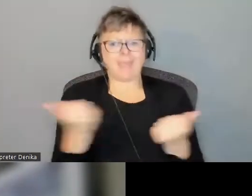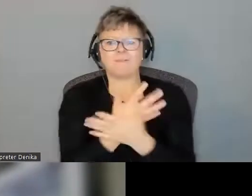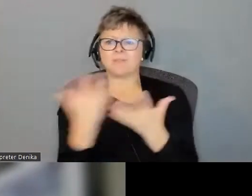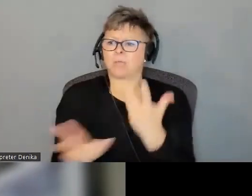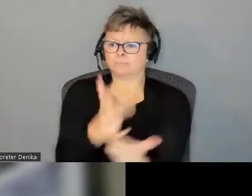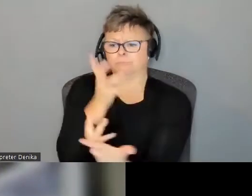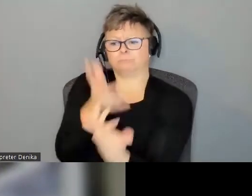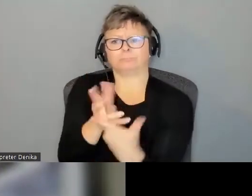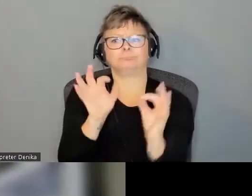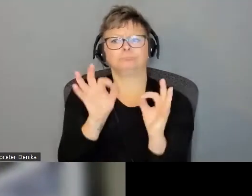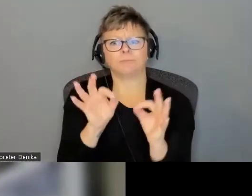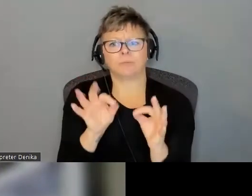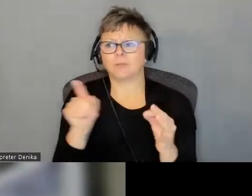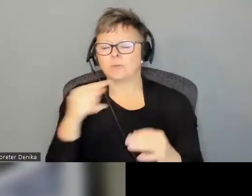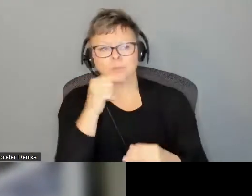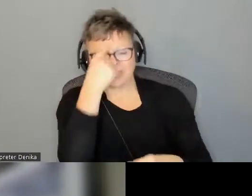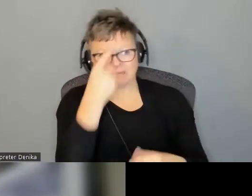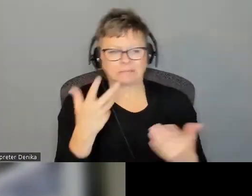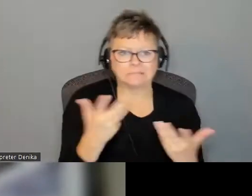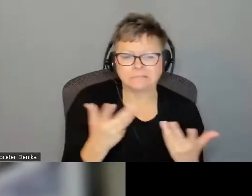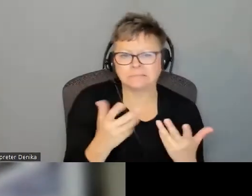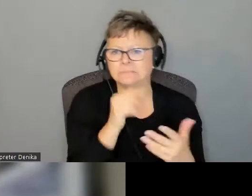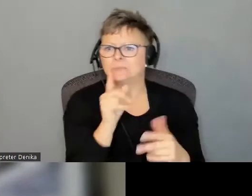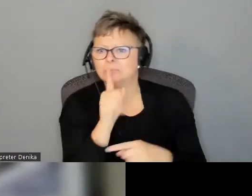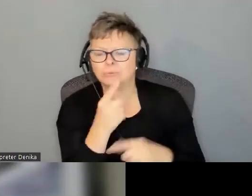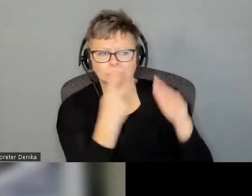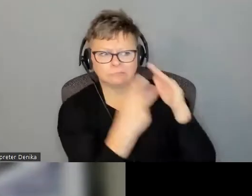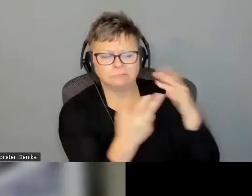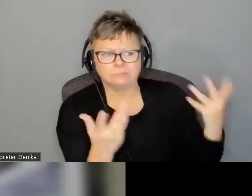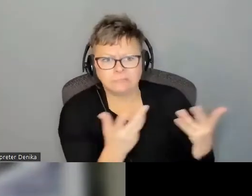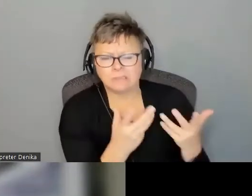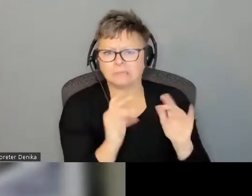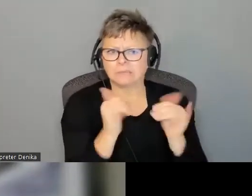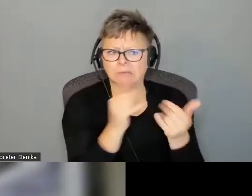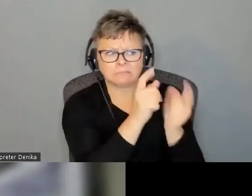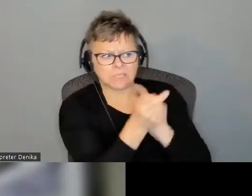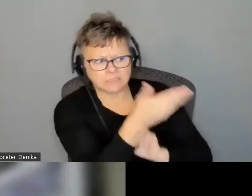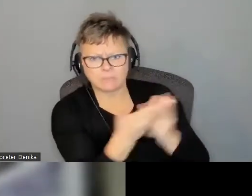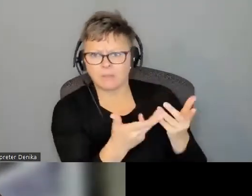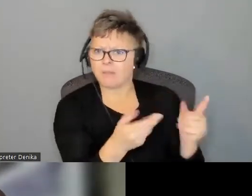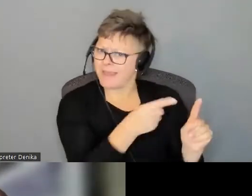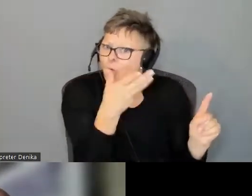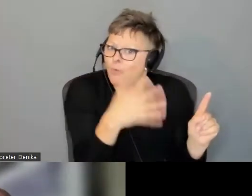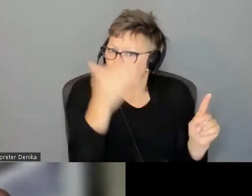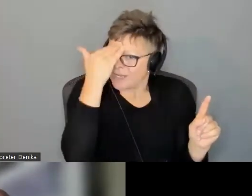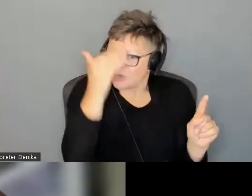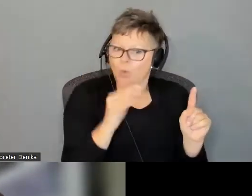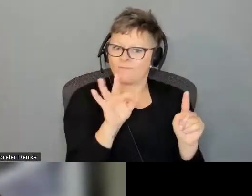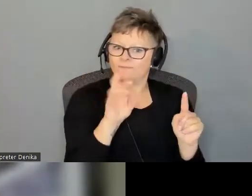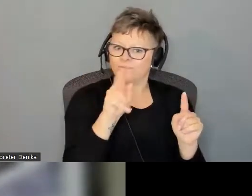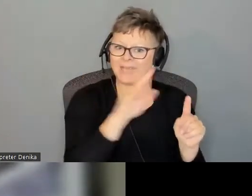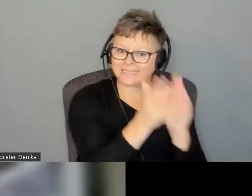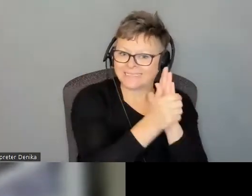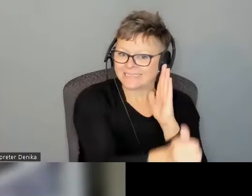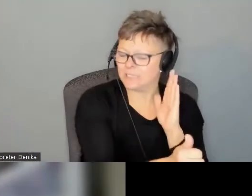do we have to change to employ Frank? Is like, look at what Frank is bringing to our team. And just through this one little